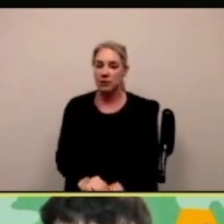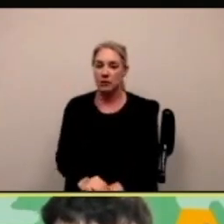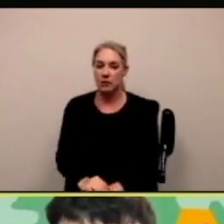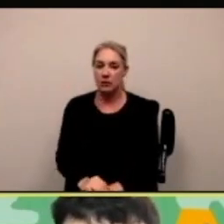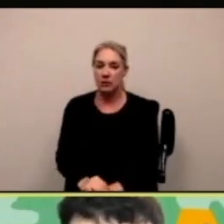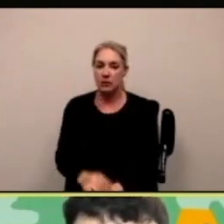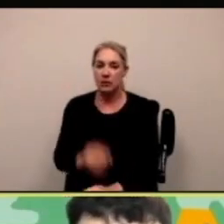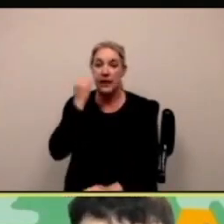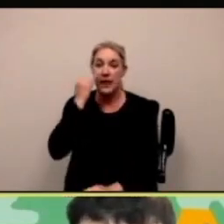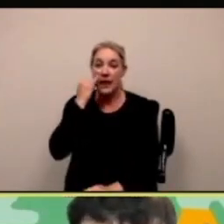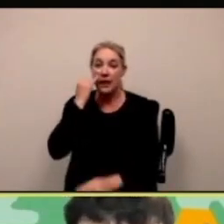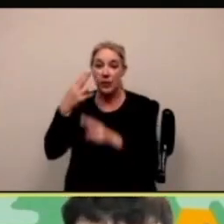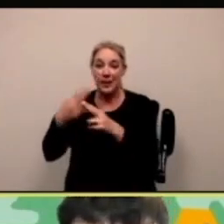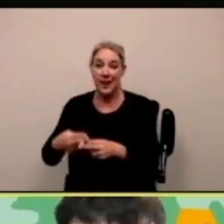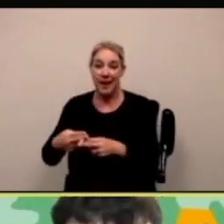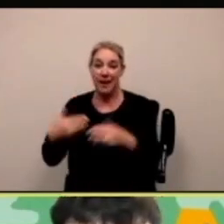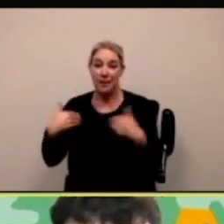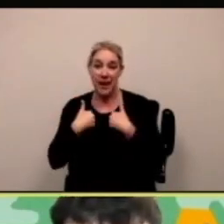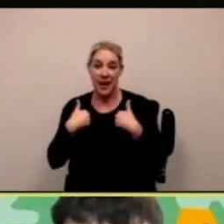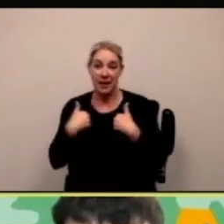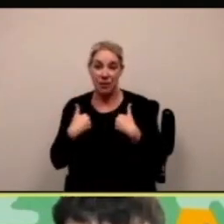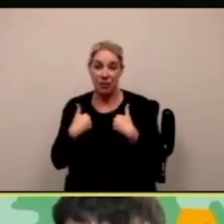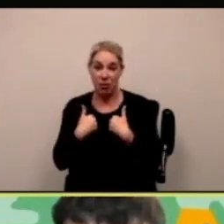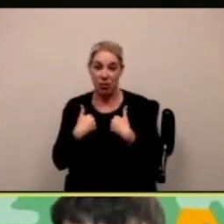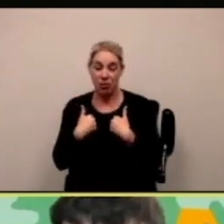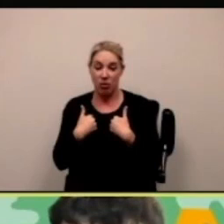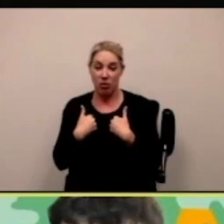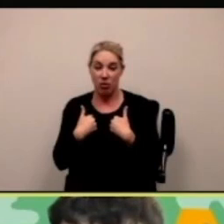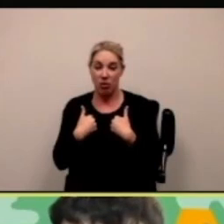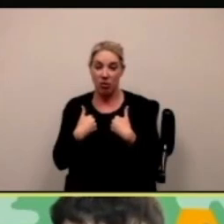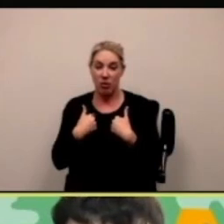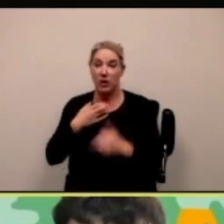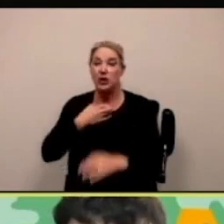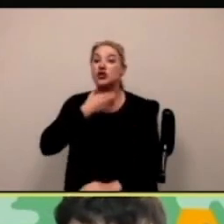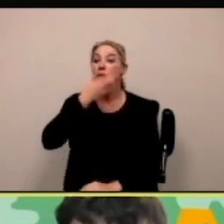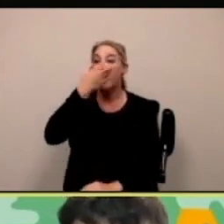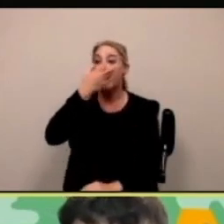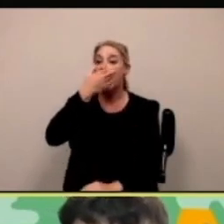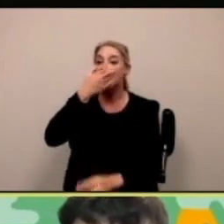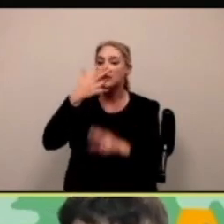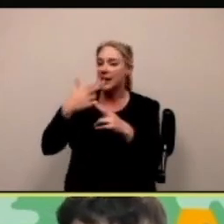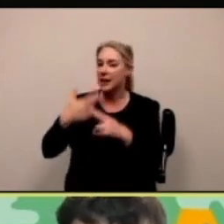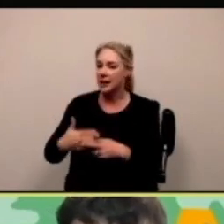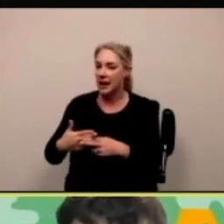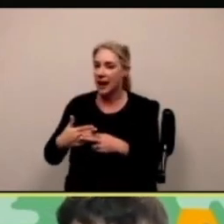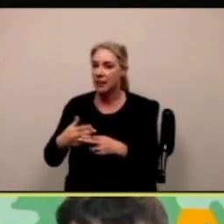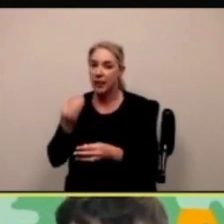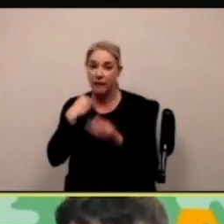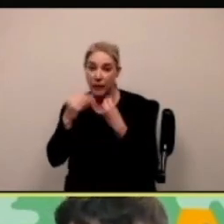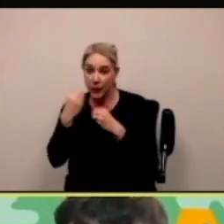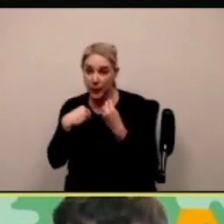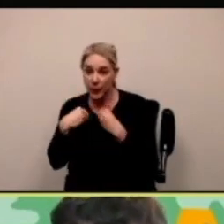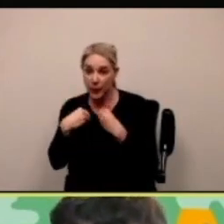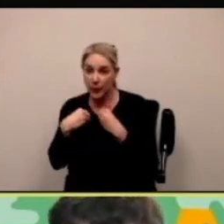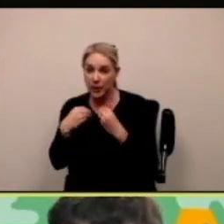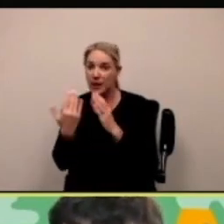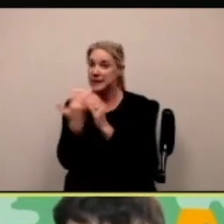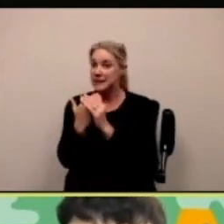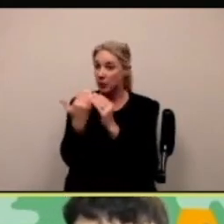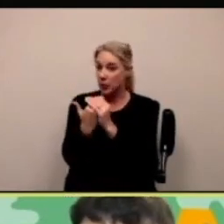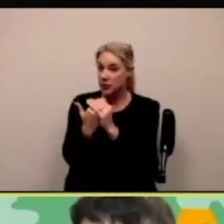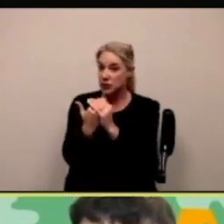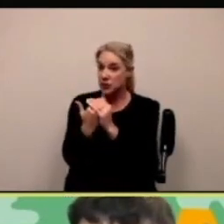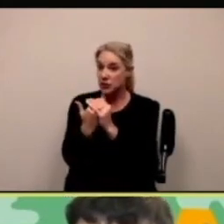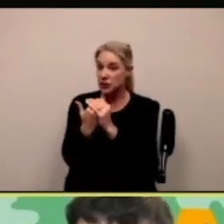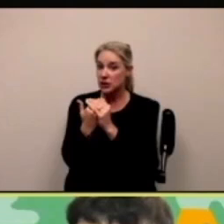if we name an animal, let's get giraffe and name a food, sandwich.